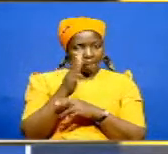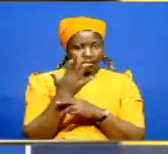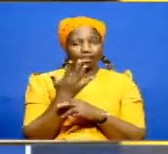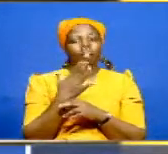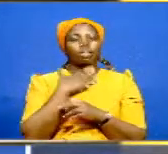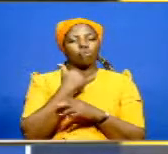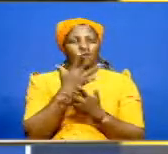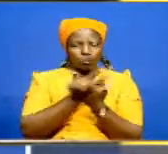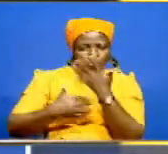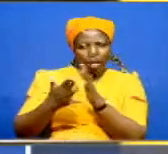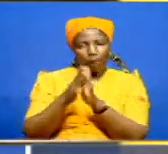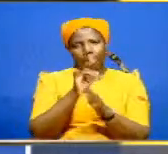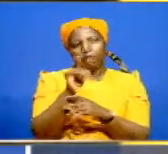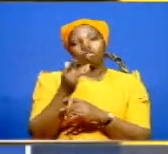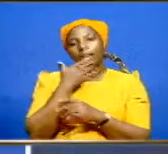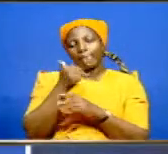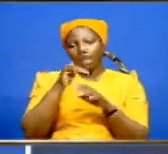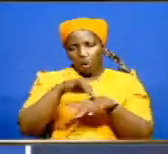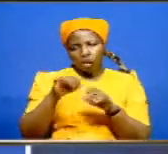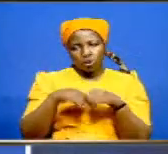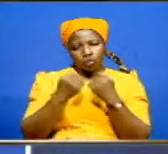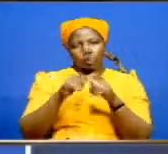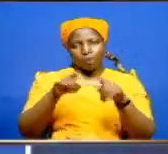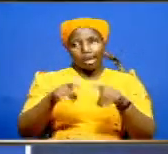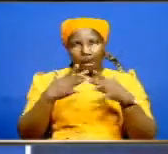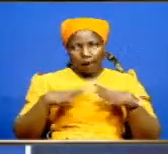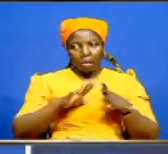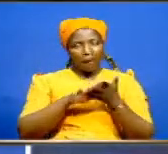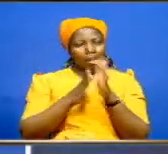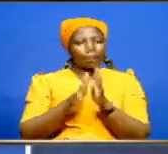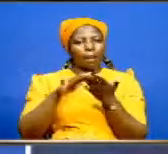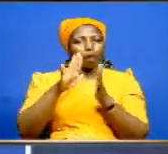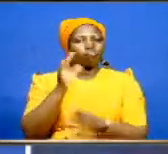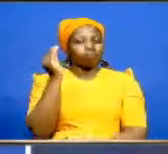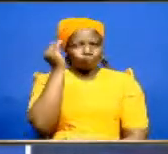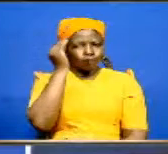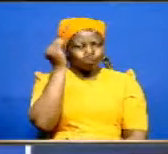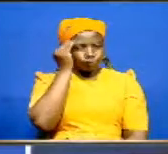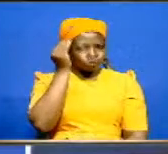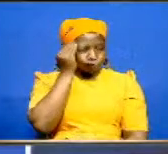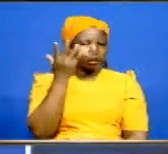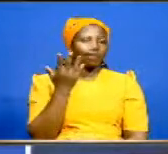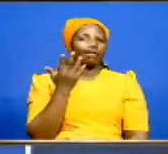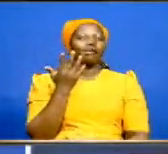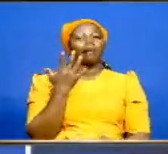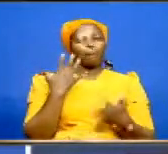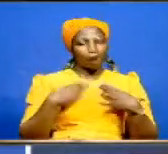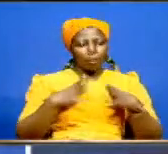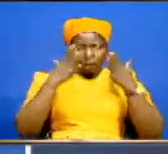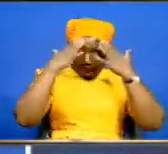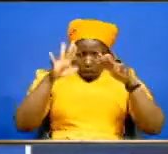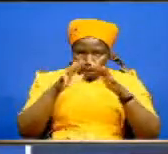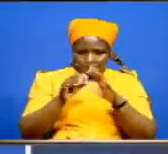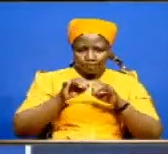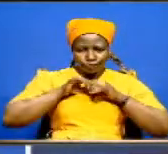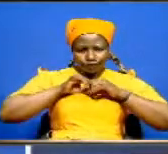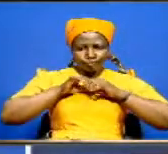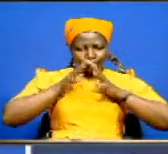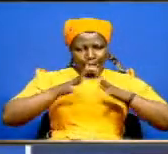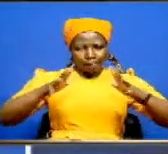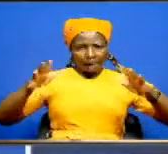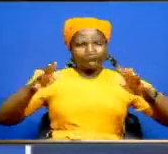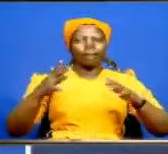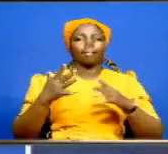They want to interact with you better on social media. People are getting more educated, people awareness is growing, and so you